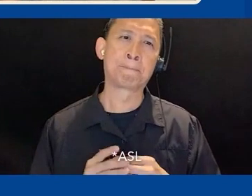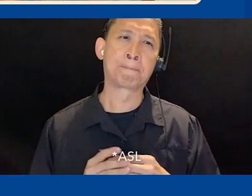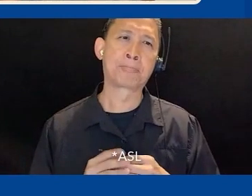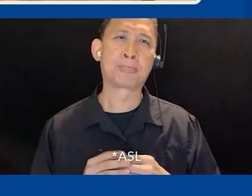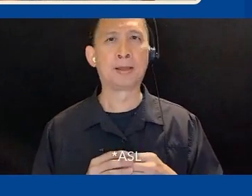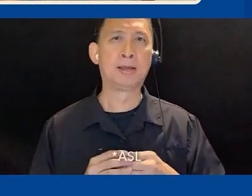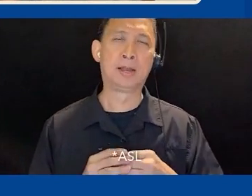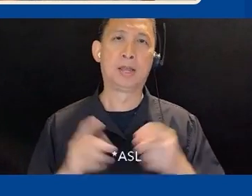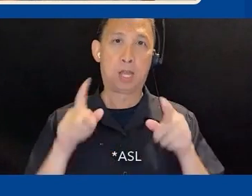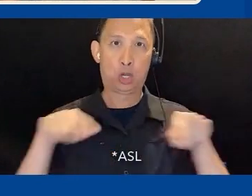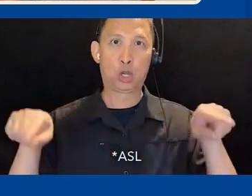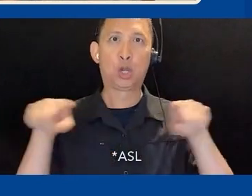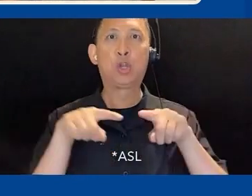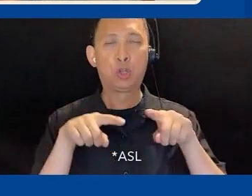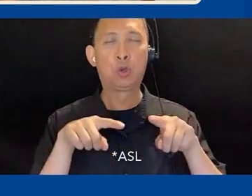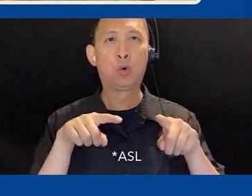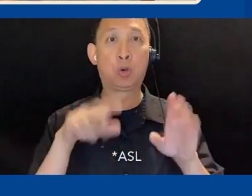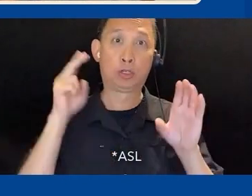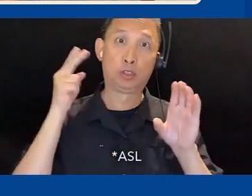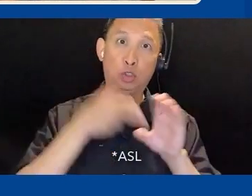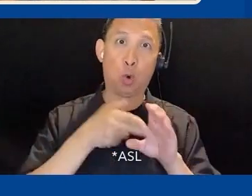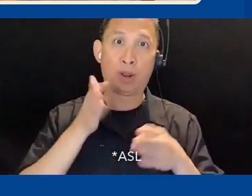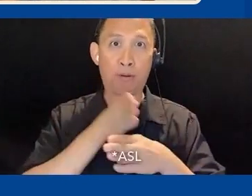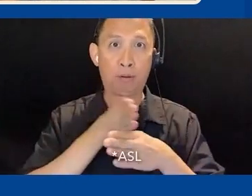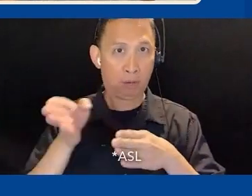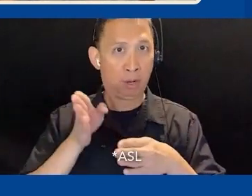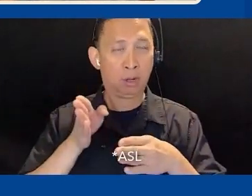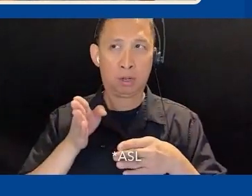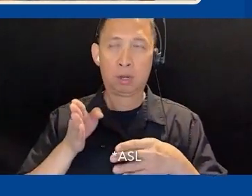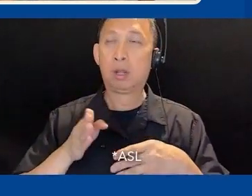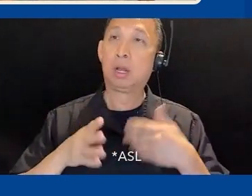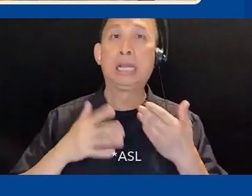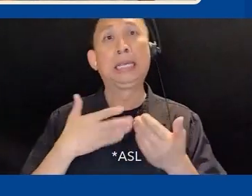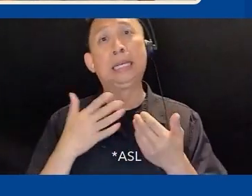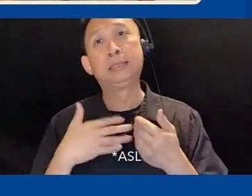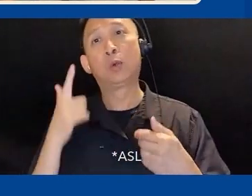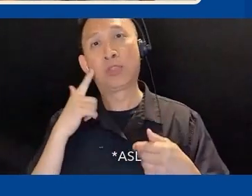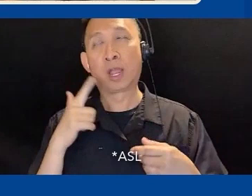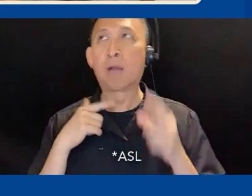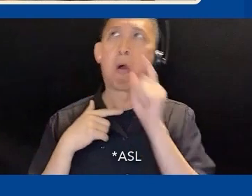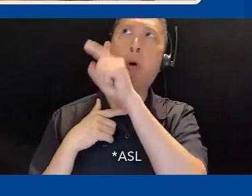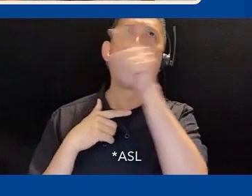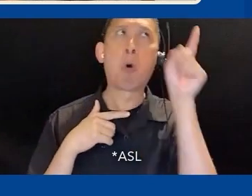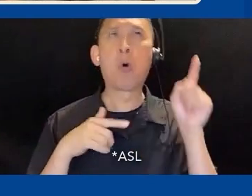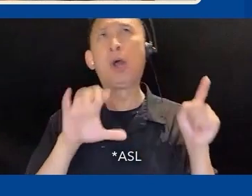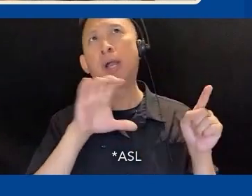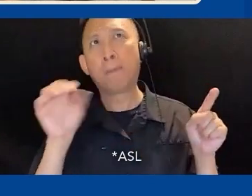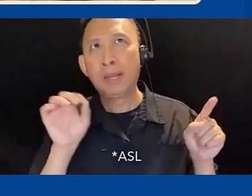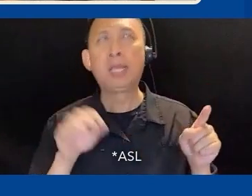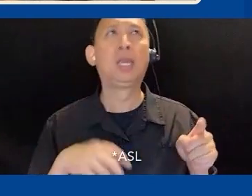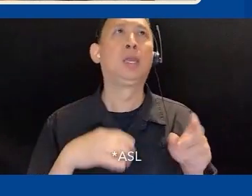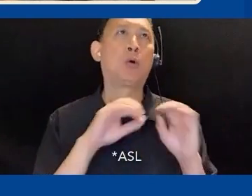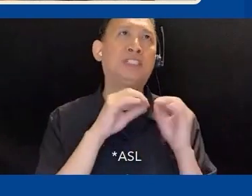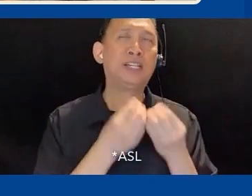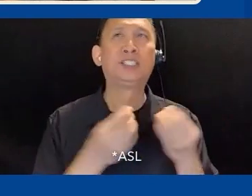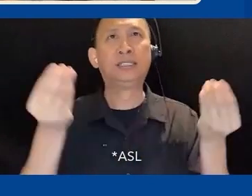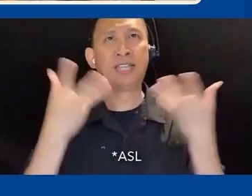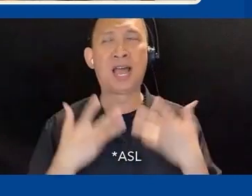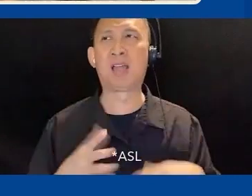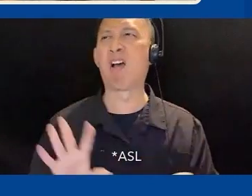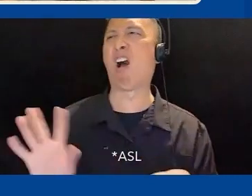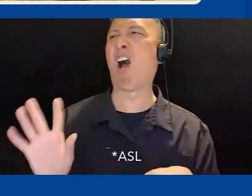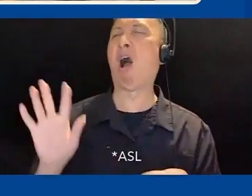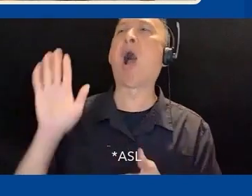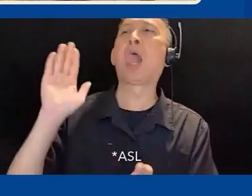go into the work kind of easy at a certain point, and you feel like institutions are also telling you to water things down, and just seeing everything